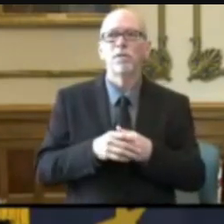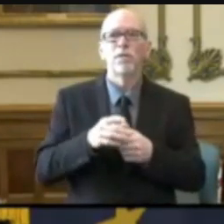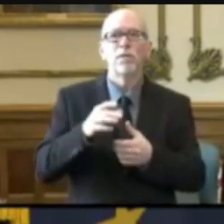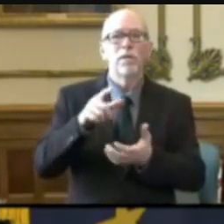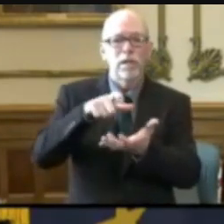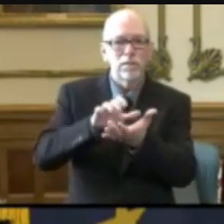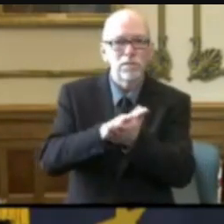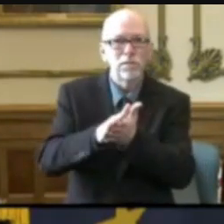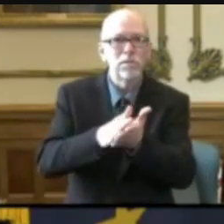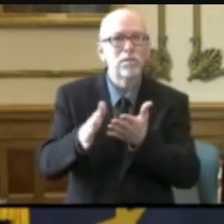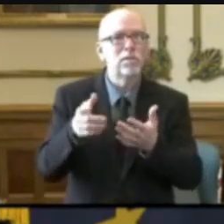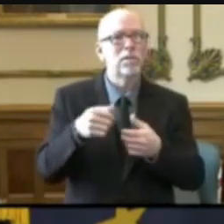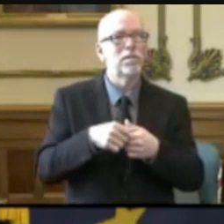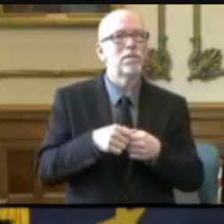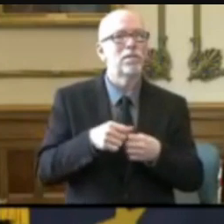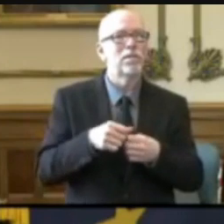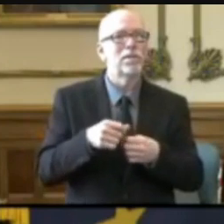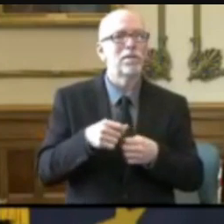Quit counting.